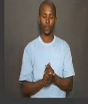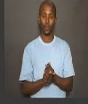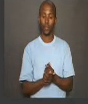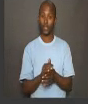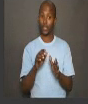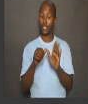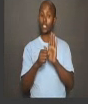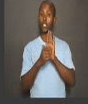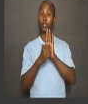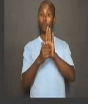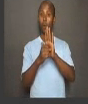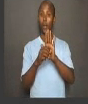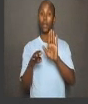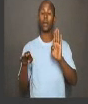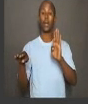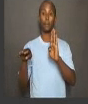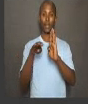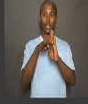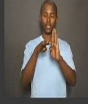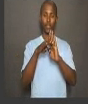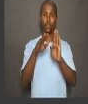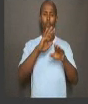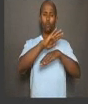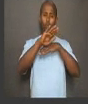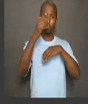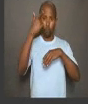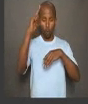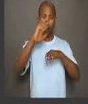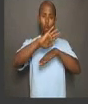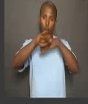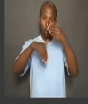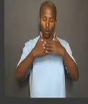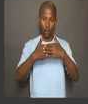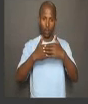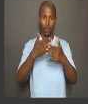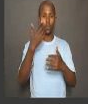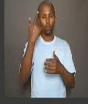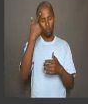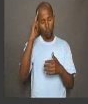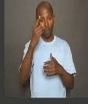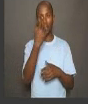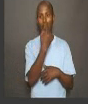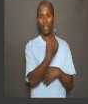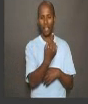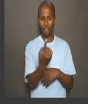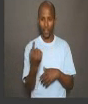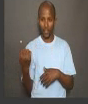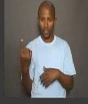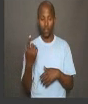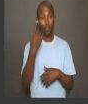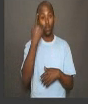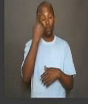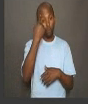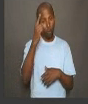This symbol represents for all, for every, or